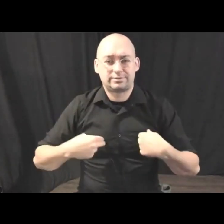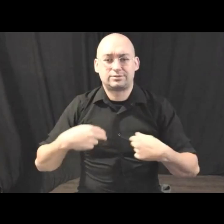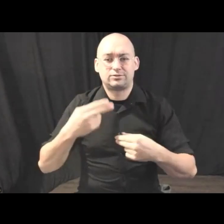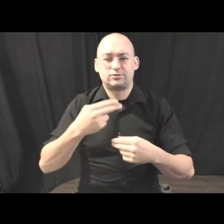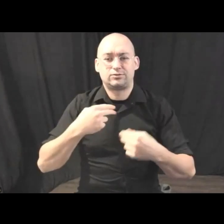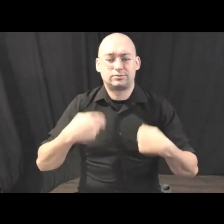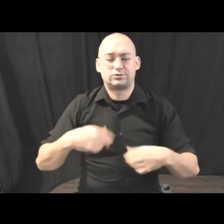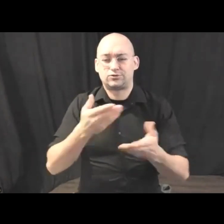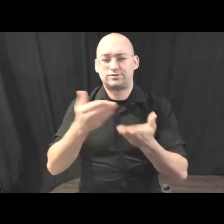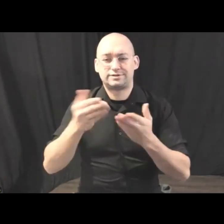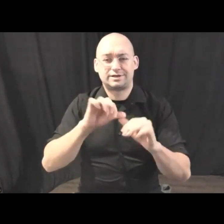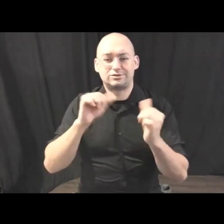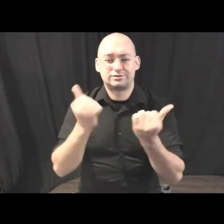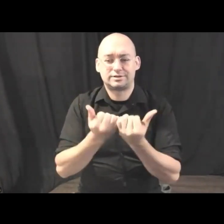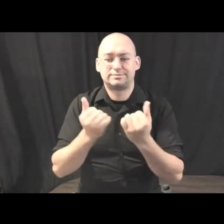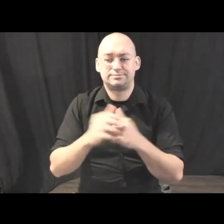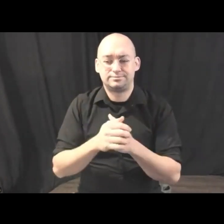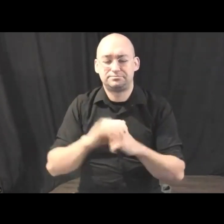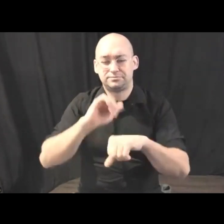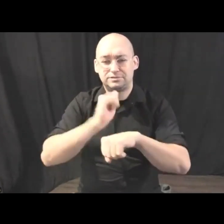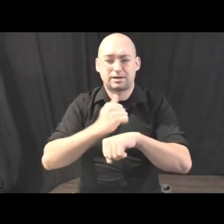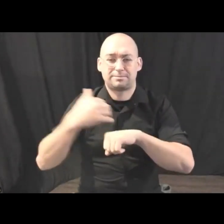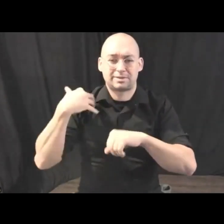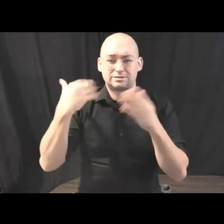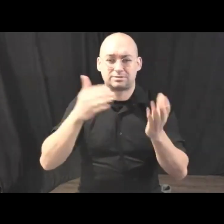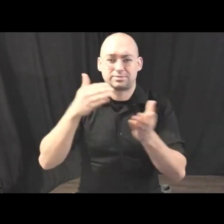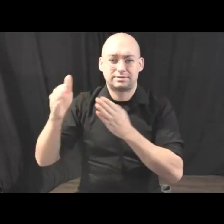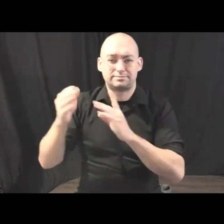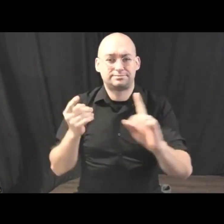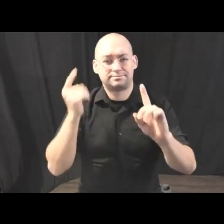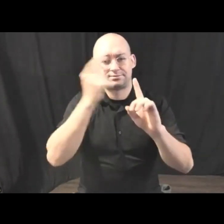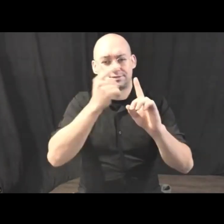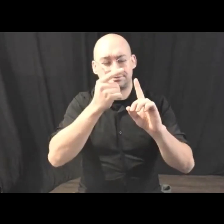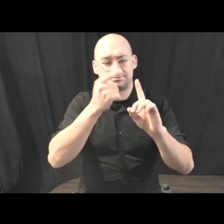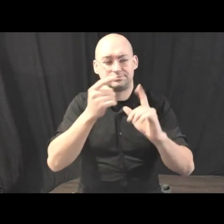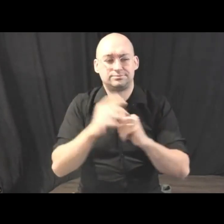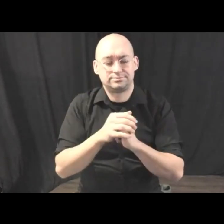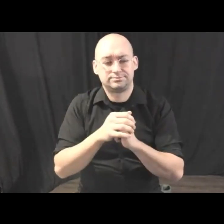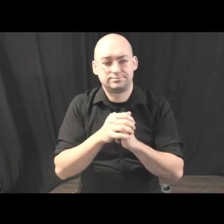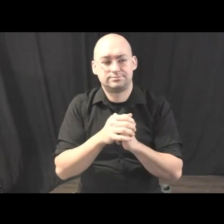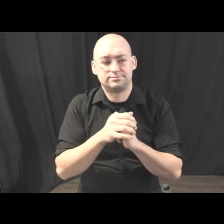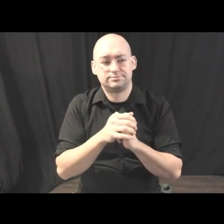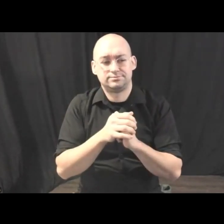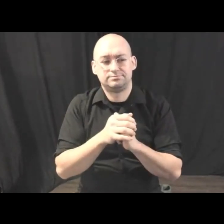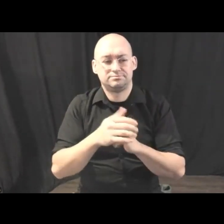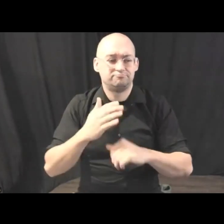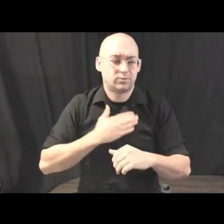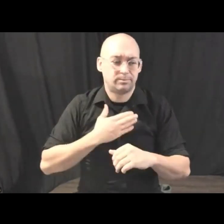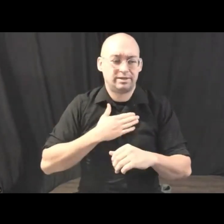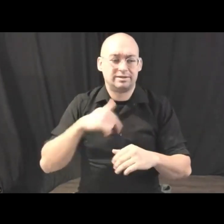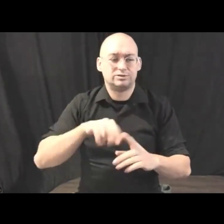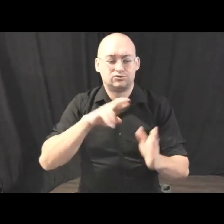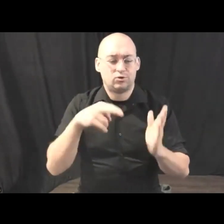the master plan and our 5 bold goals as priorities for this administration and for me in this role and capacity. And again,